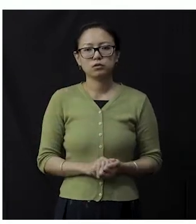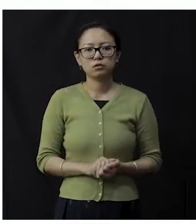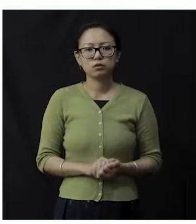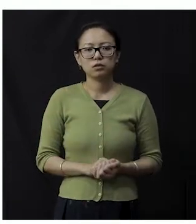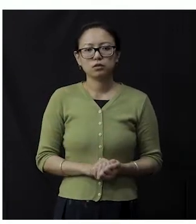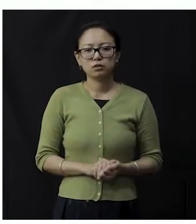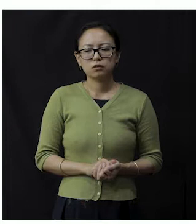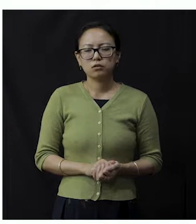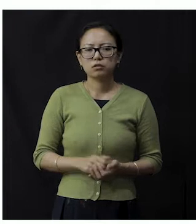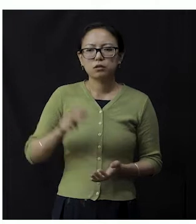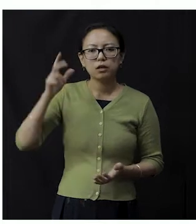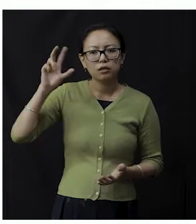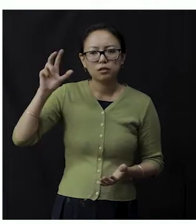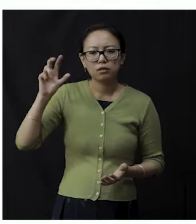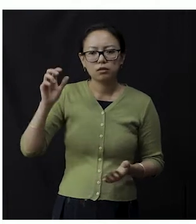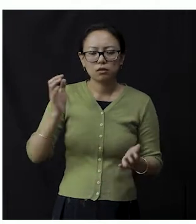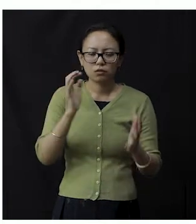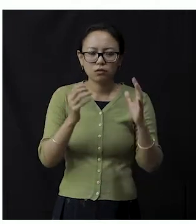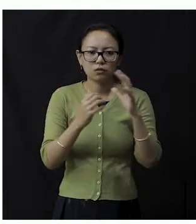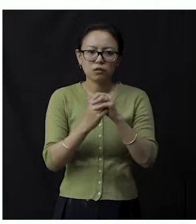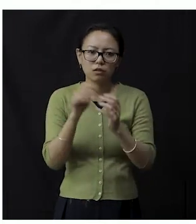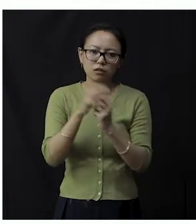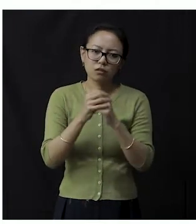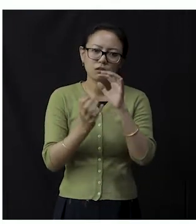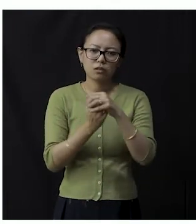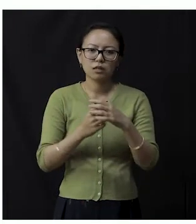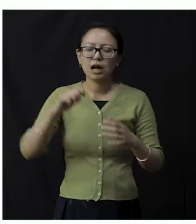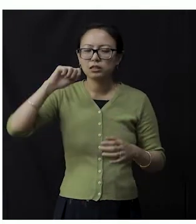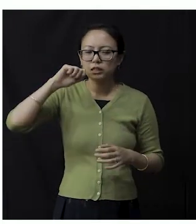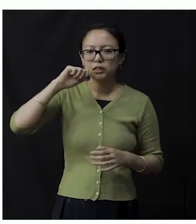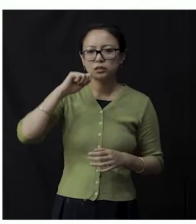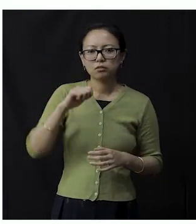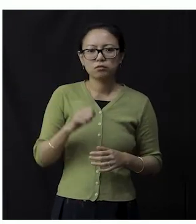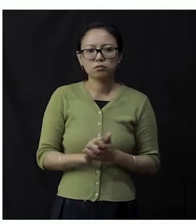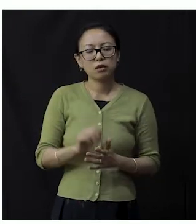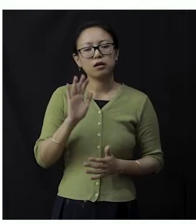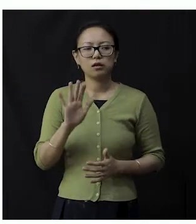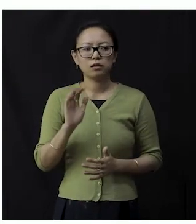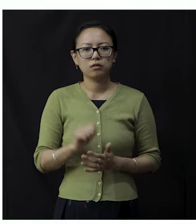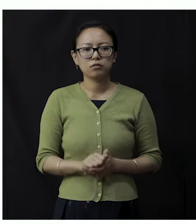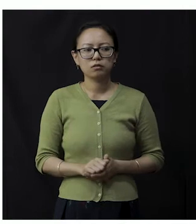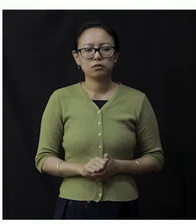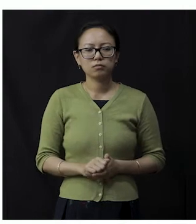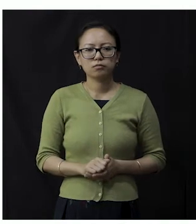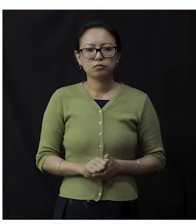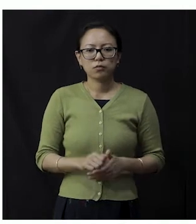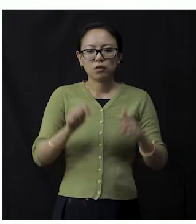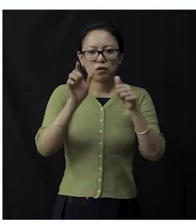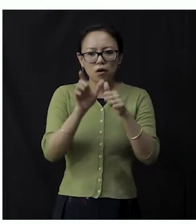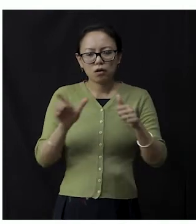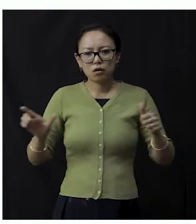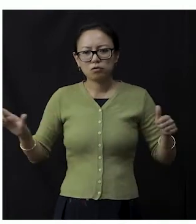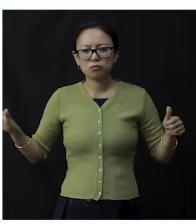they grow potatoes, cabbage, and carrots in. Now, all the people who lived in